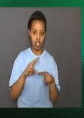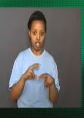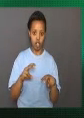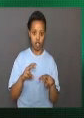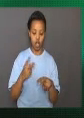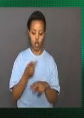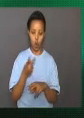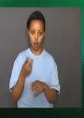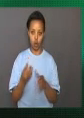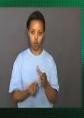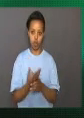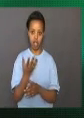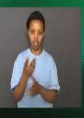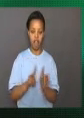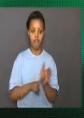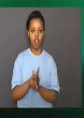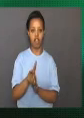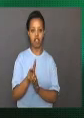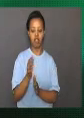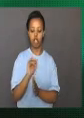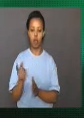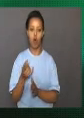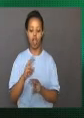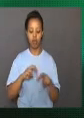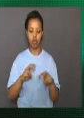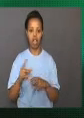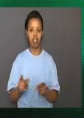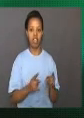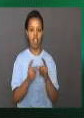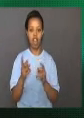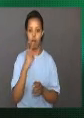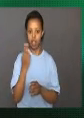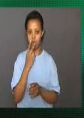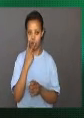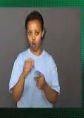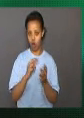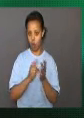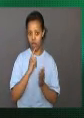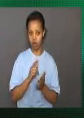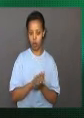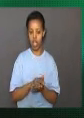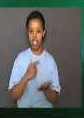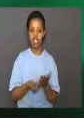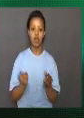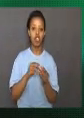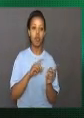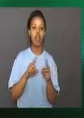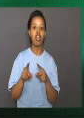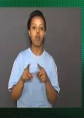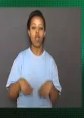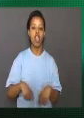the multiplication of viruses. Also, knowing the life cycle